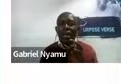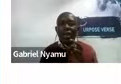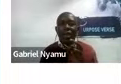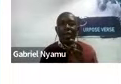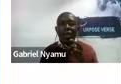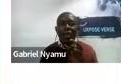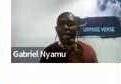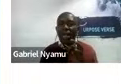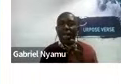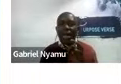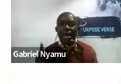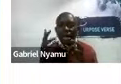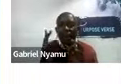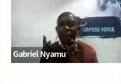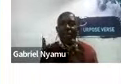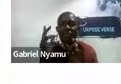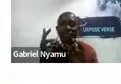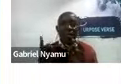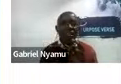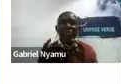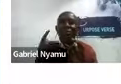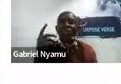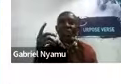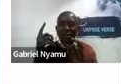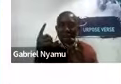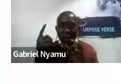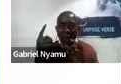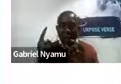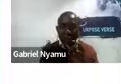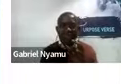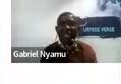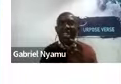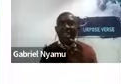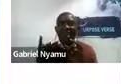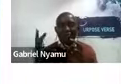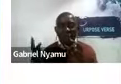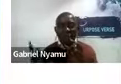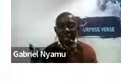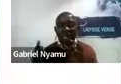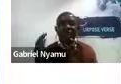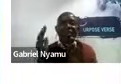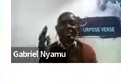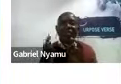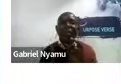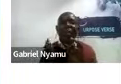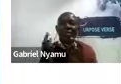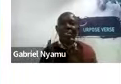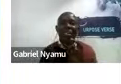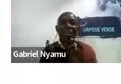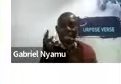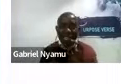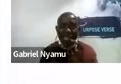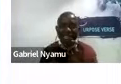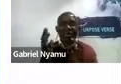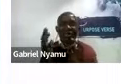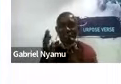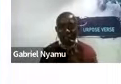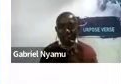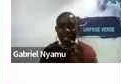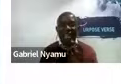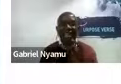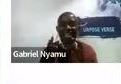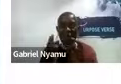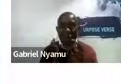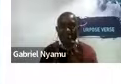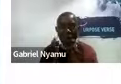these. There are quite many. There are 11 differences between passion and purpose. And I know this is where mostly we get